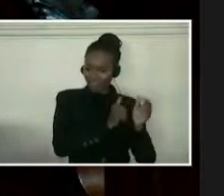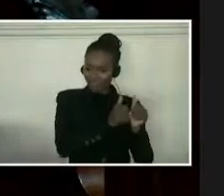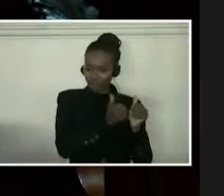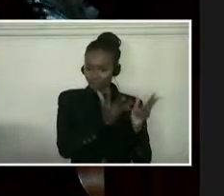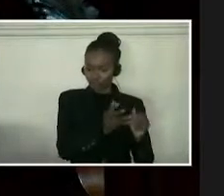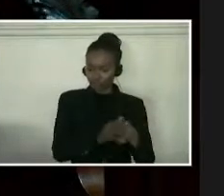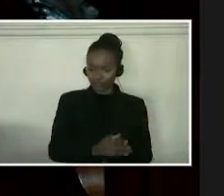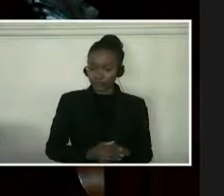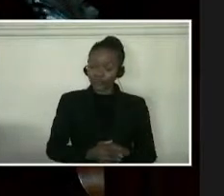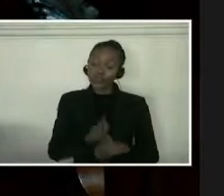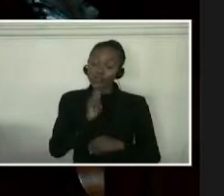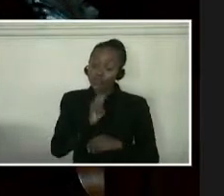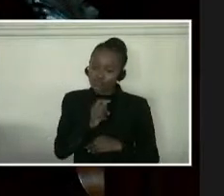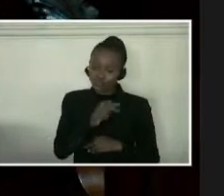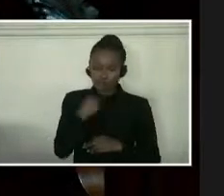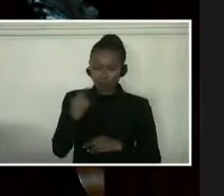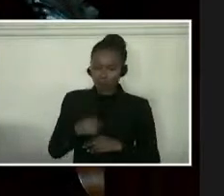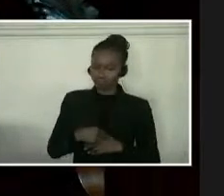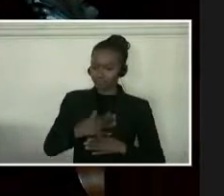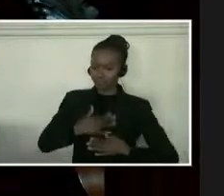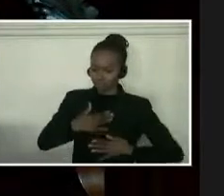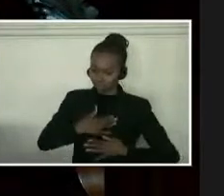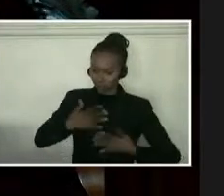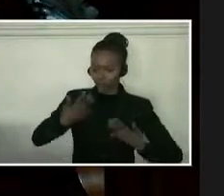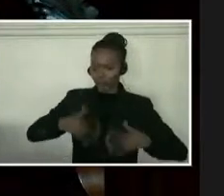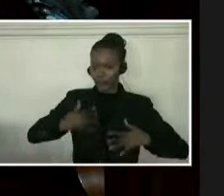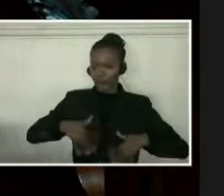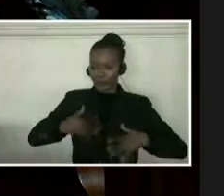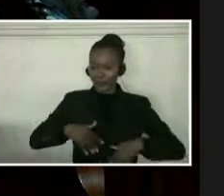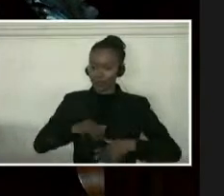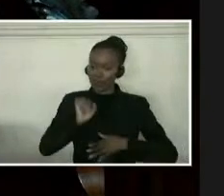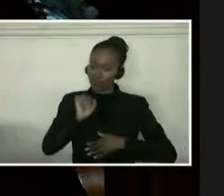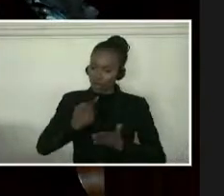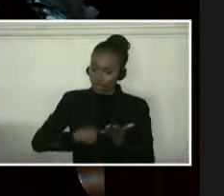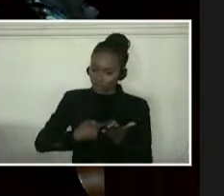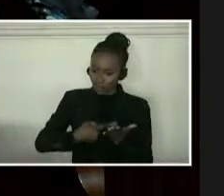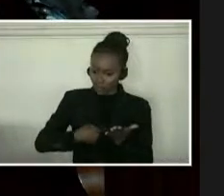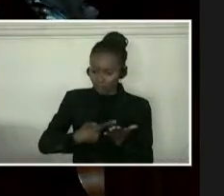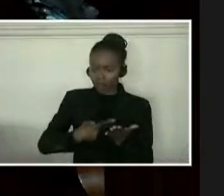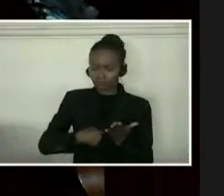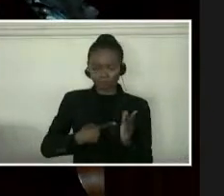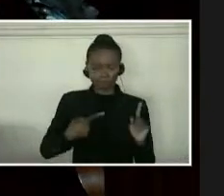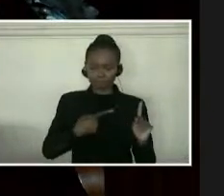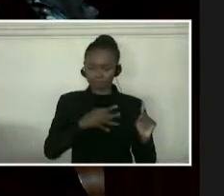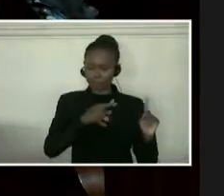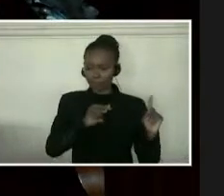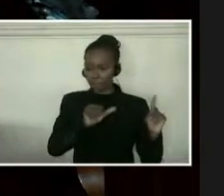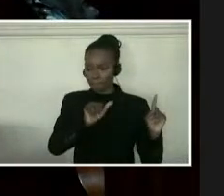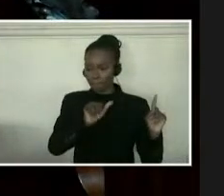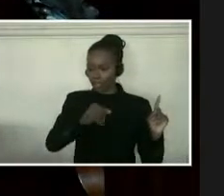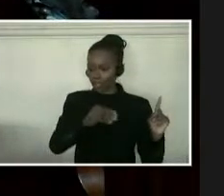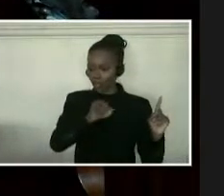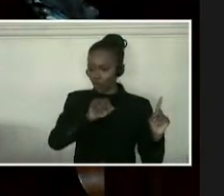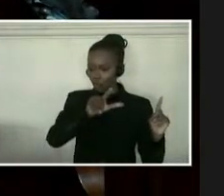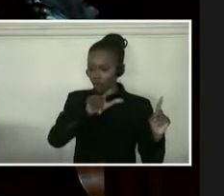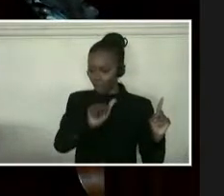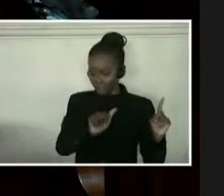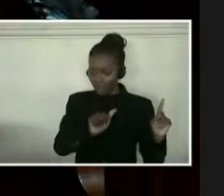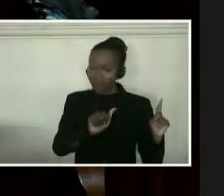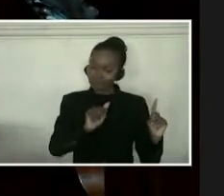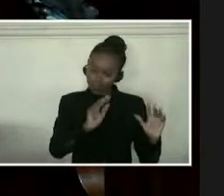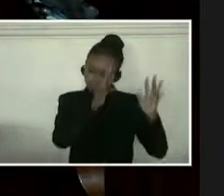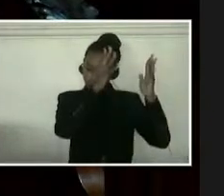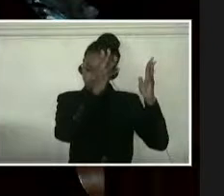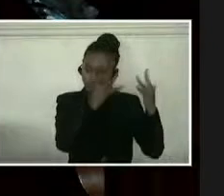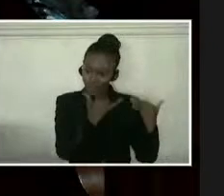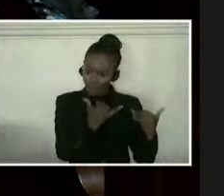really appreciate your debate honorable machola in applauding the cabinet for